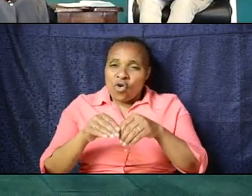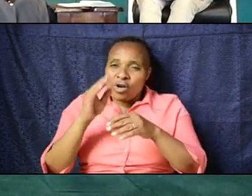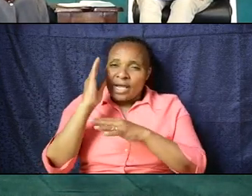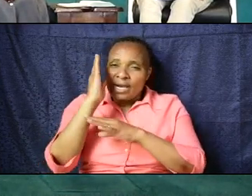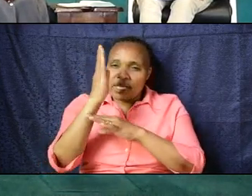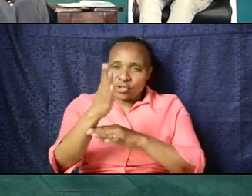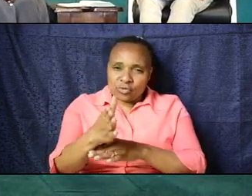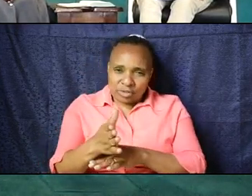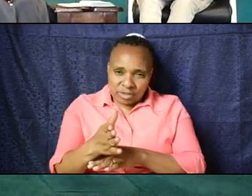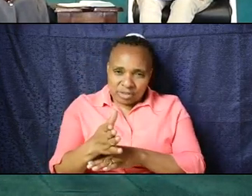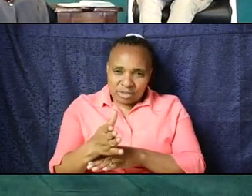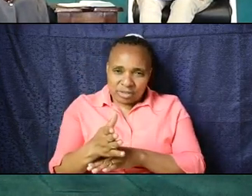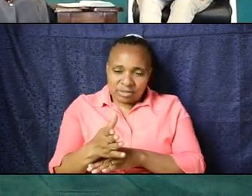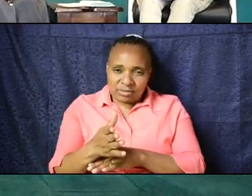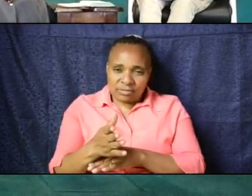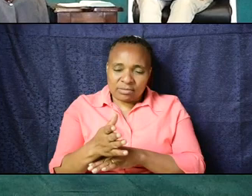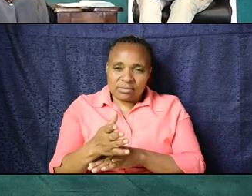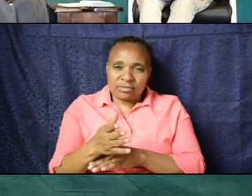strictly.